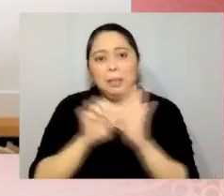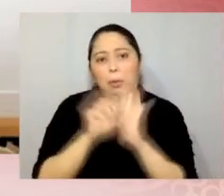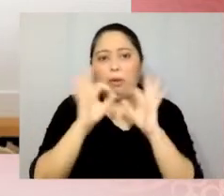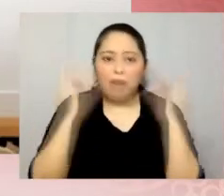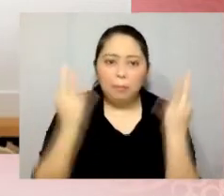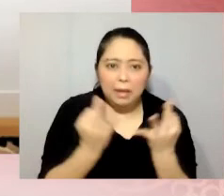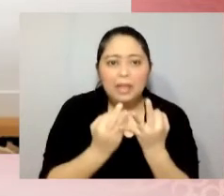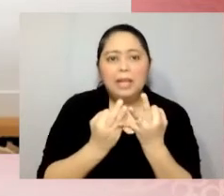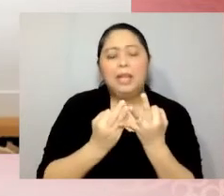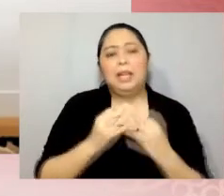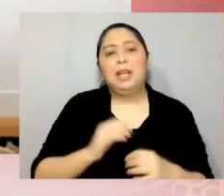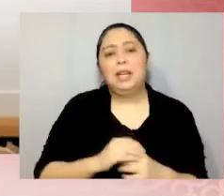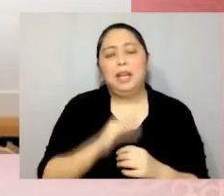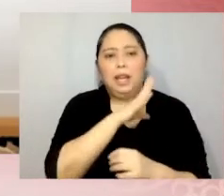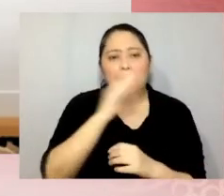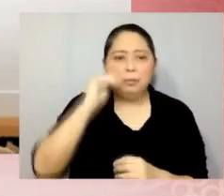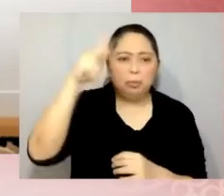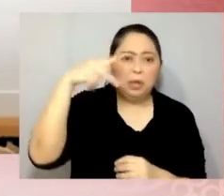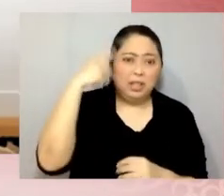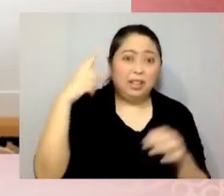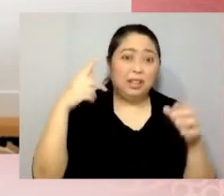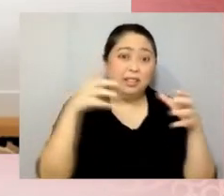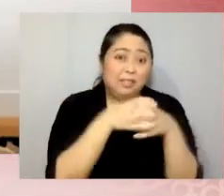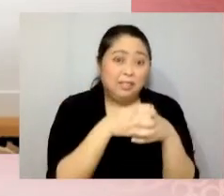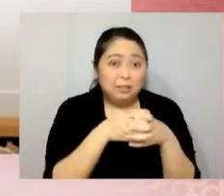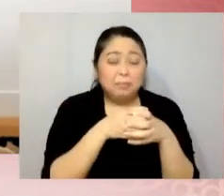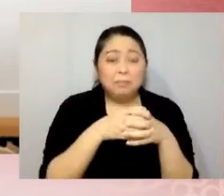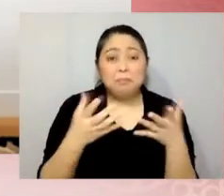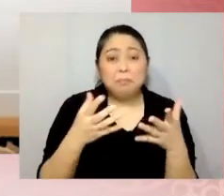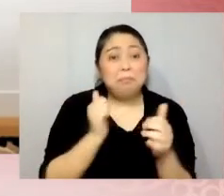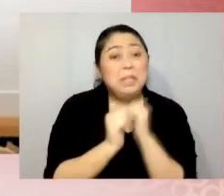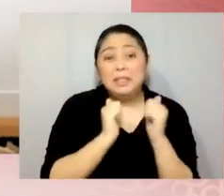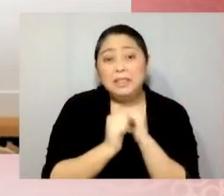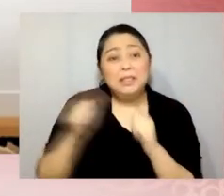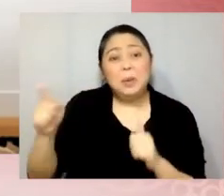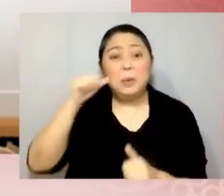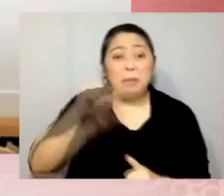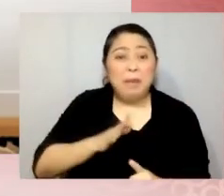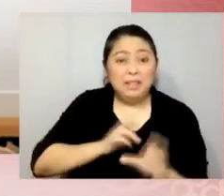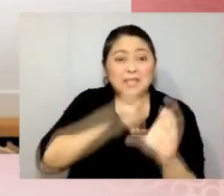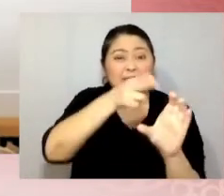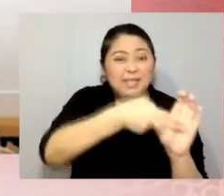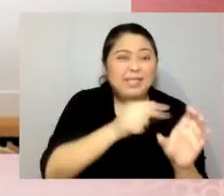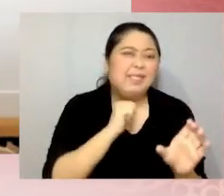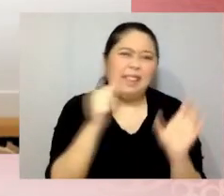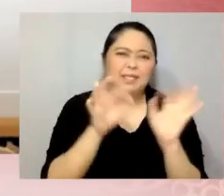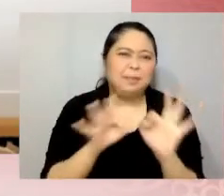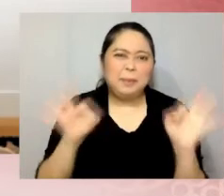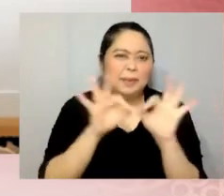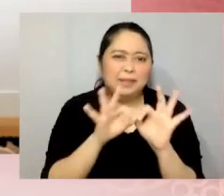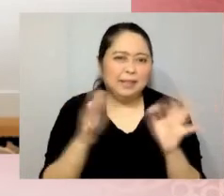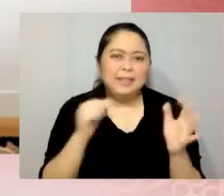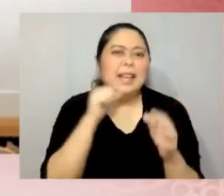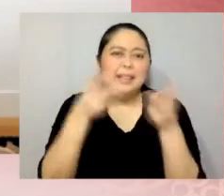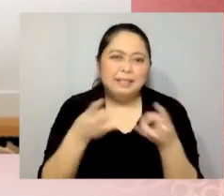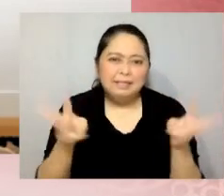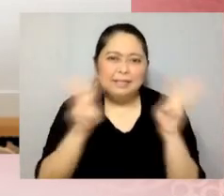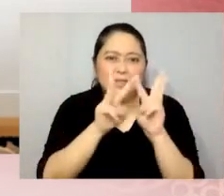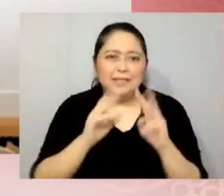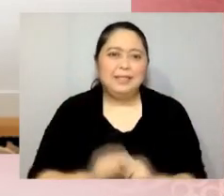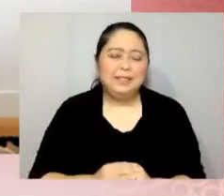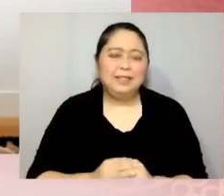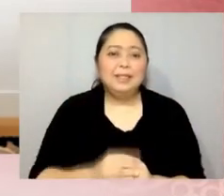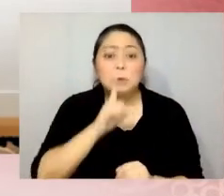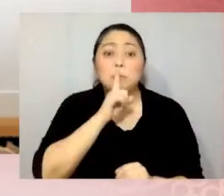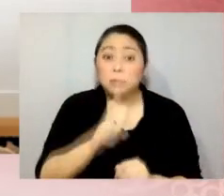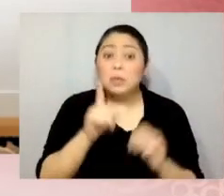the family, in the political party, then it would not be a meaningful participation. So I think it's a top